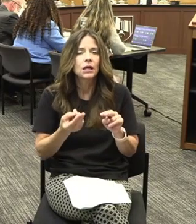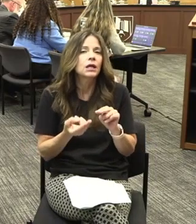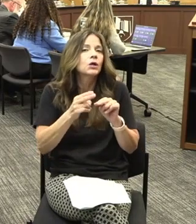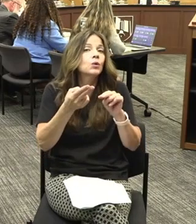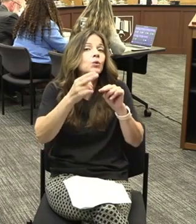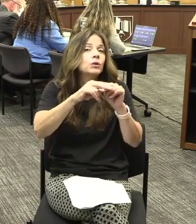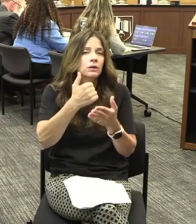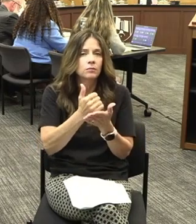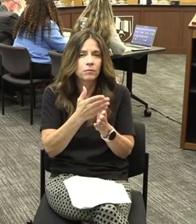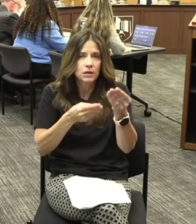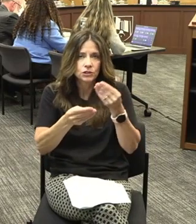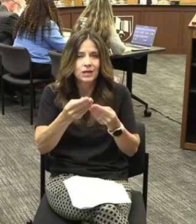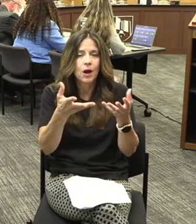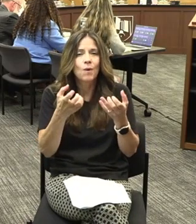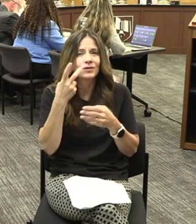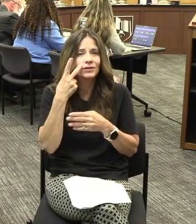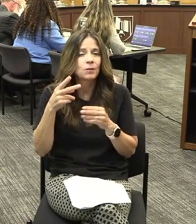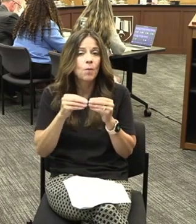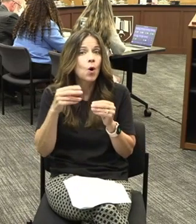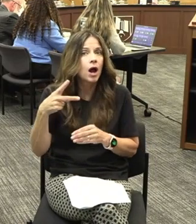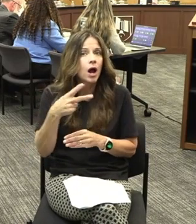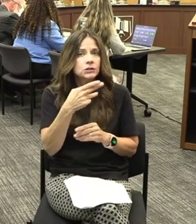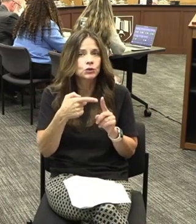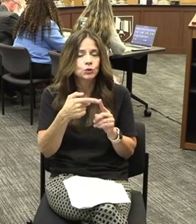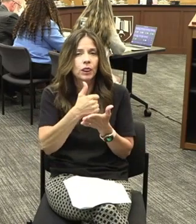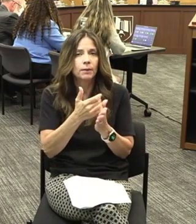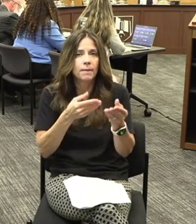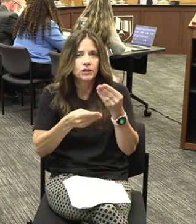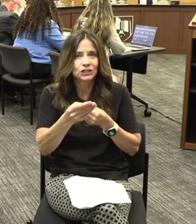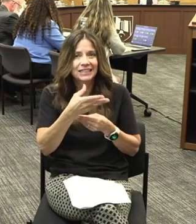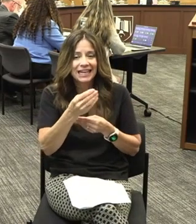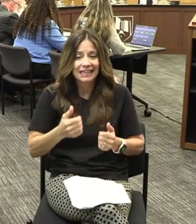would like to see more cuts to the budget and us living within our